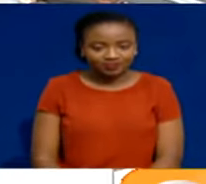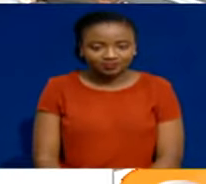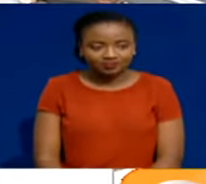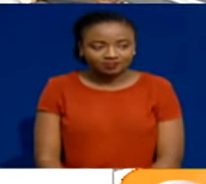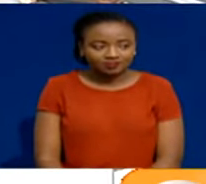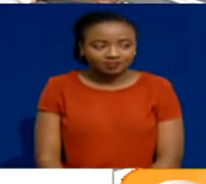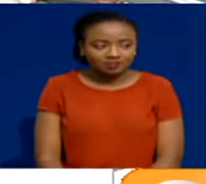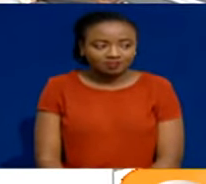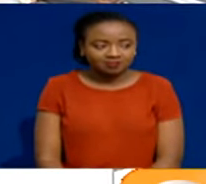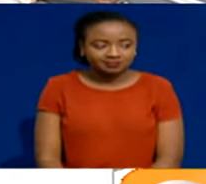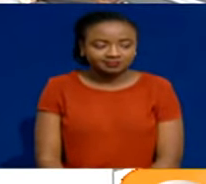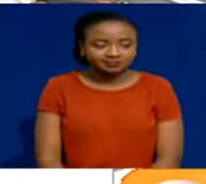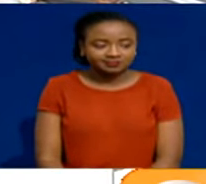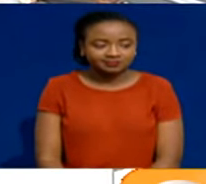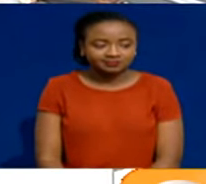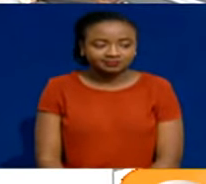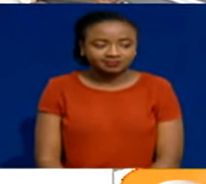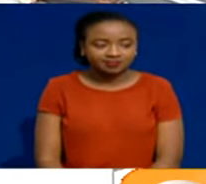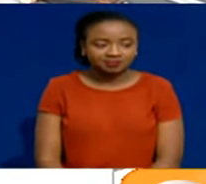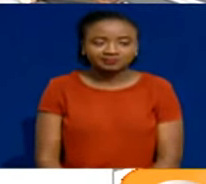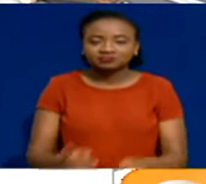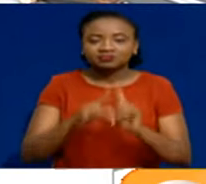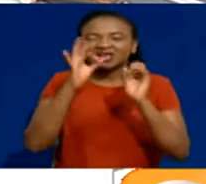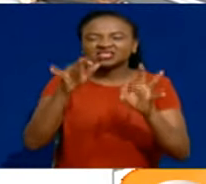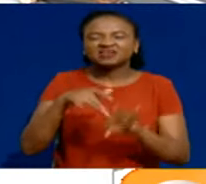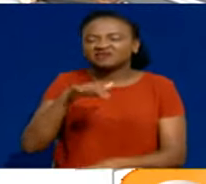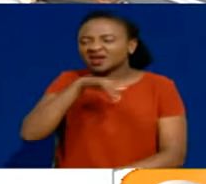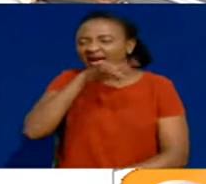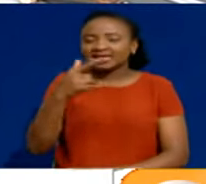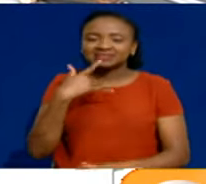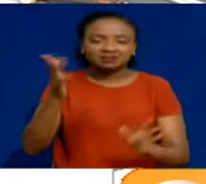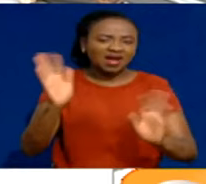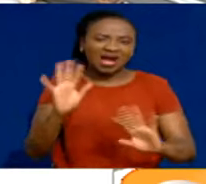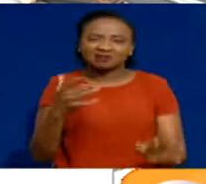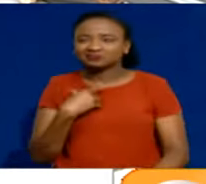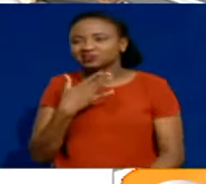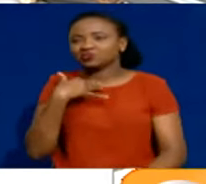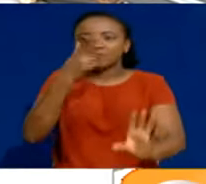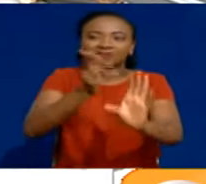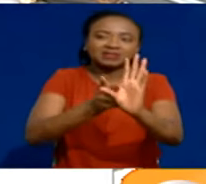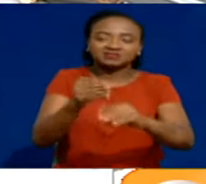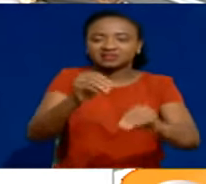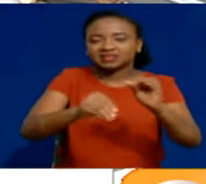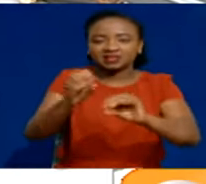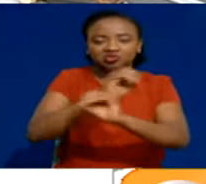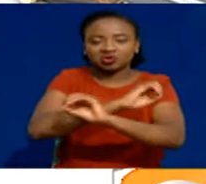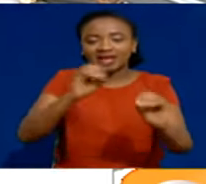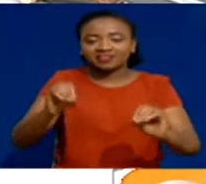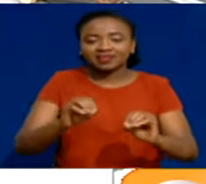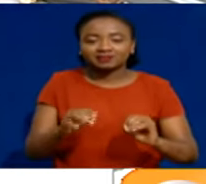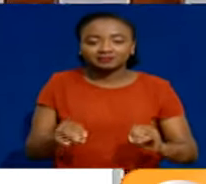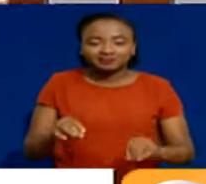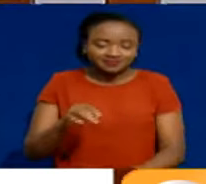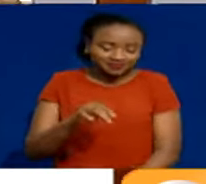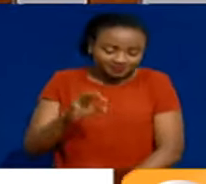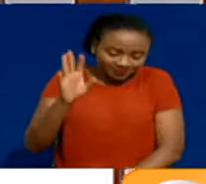And if even the, that... What if he doesn't declare? What if he says he's not going to... He's tired, he's not going to run. What if he you